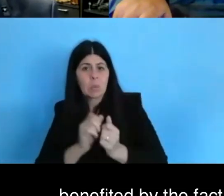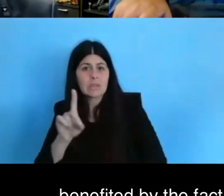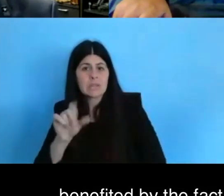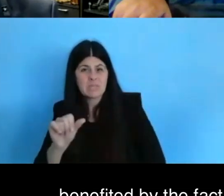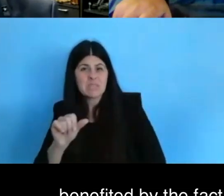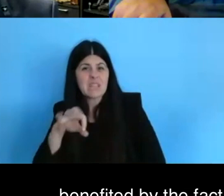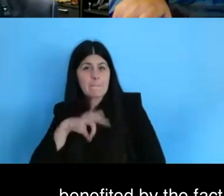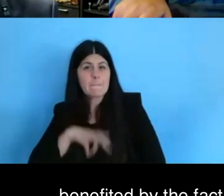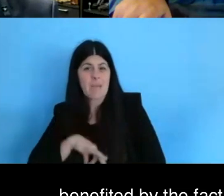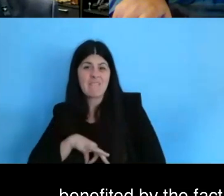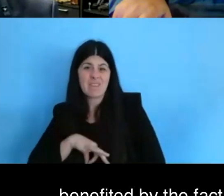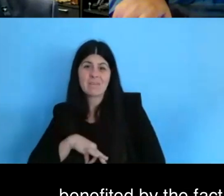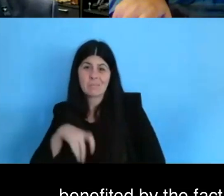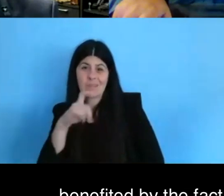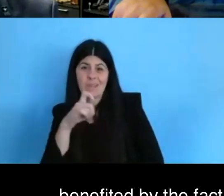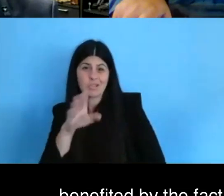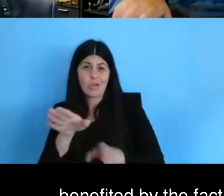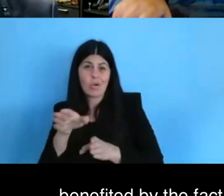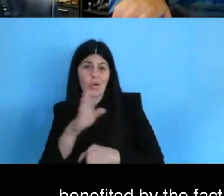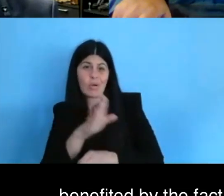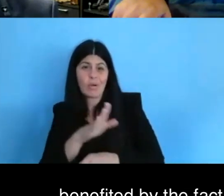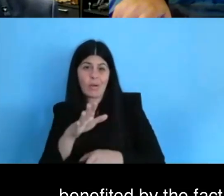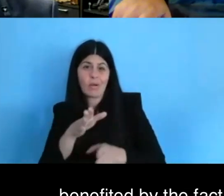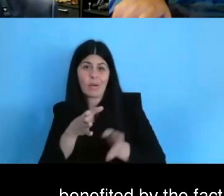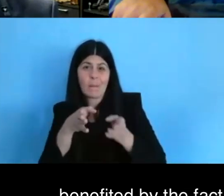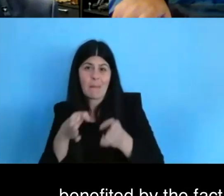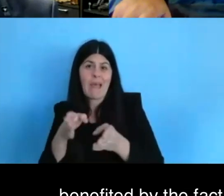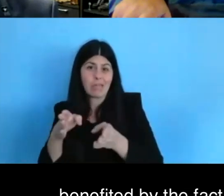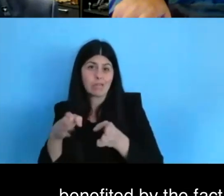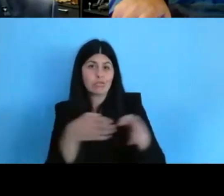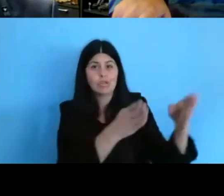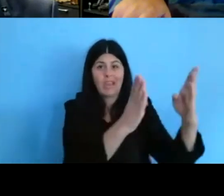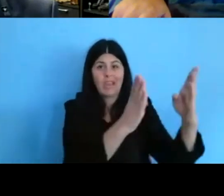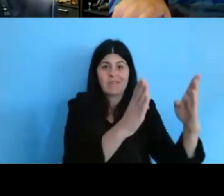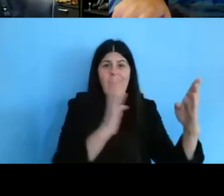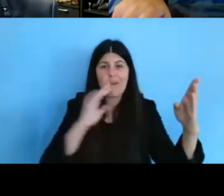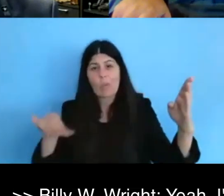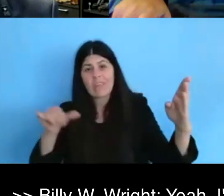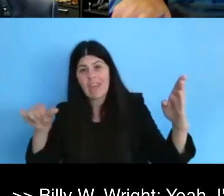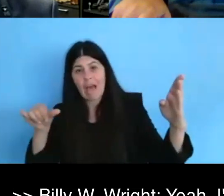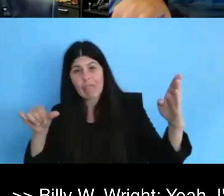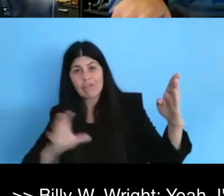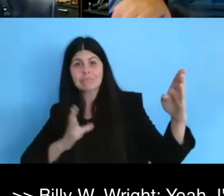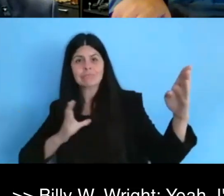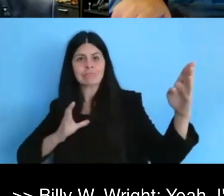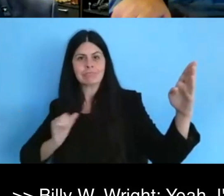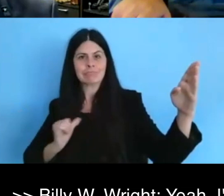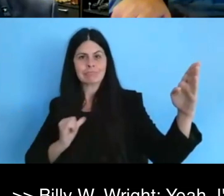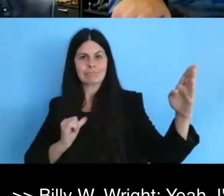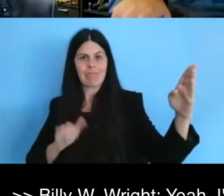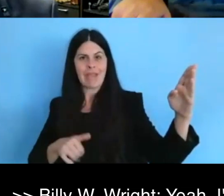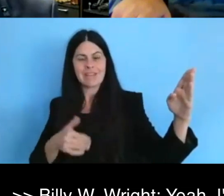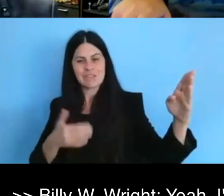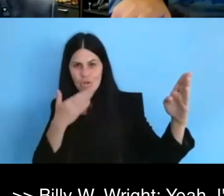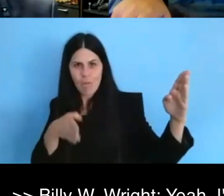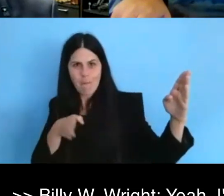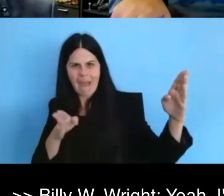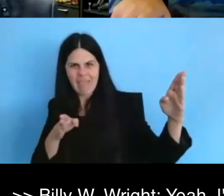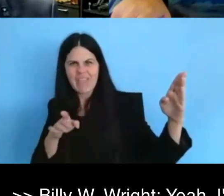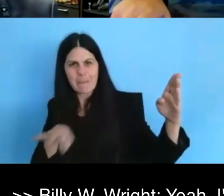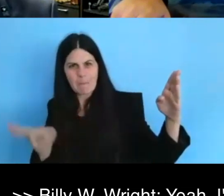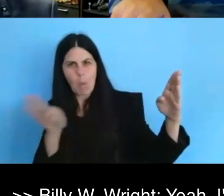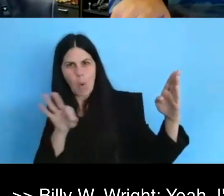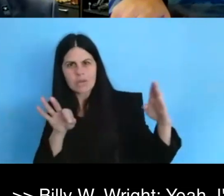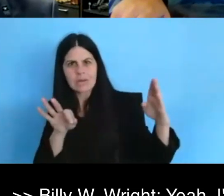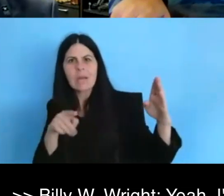different path, as important as that path is. Yeah, and I'm just gonna say, I know